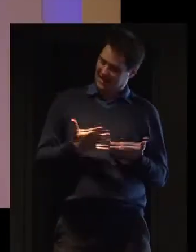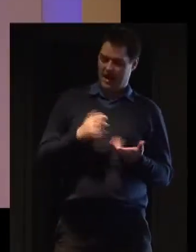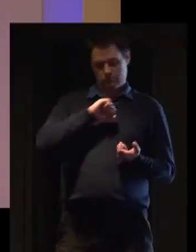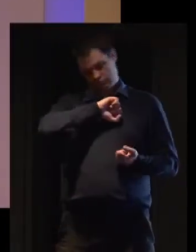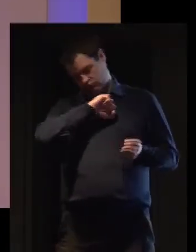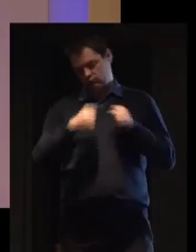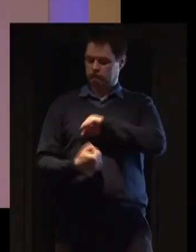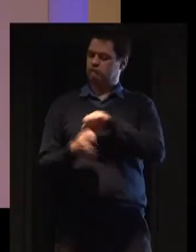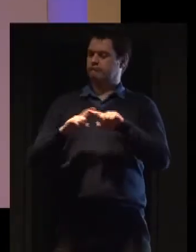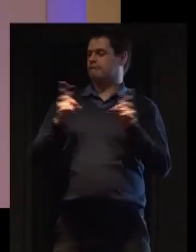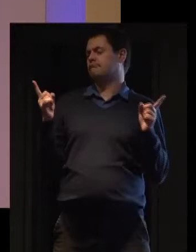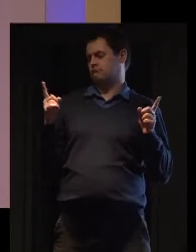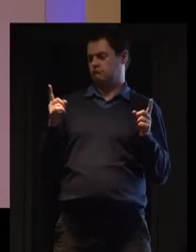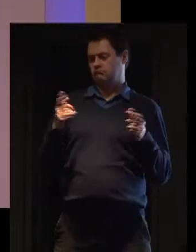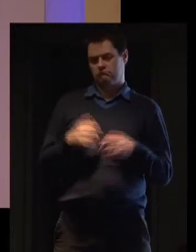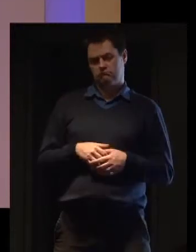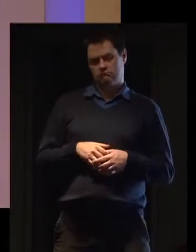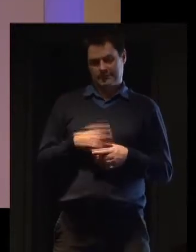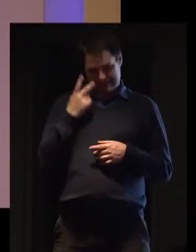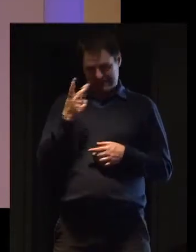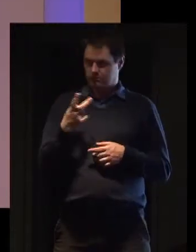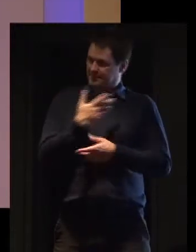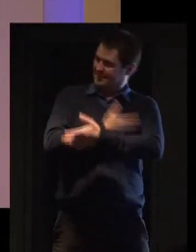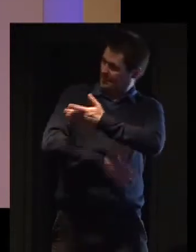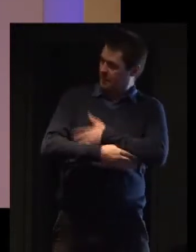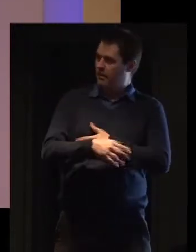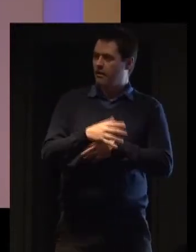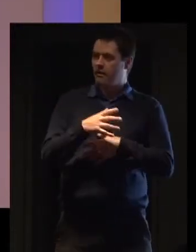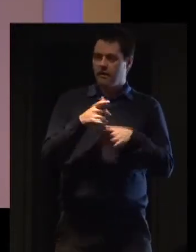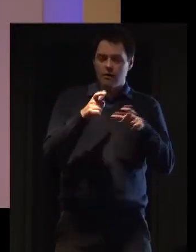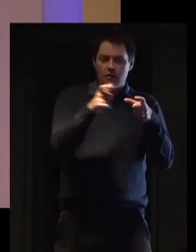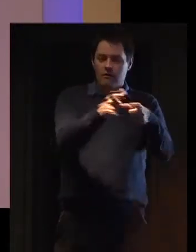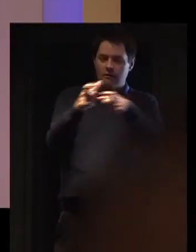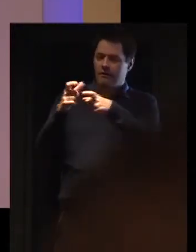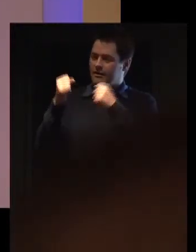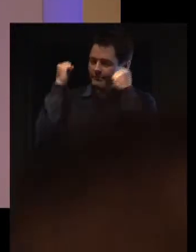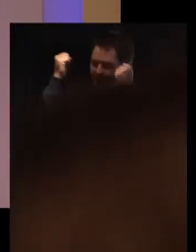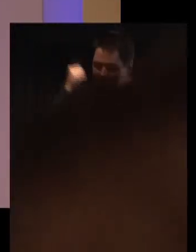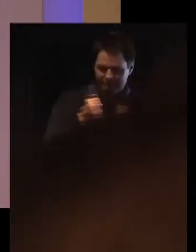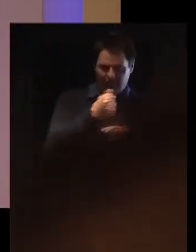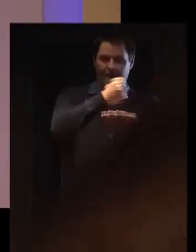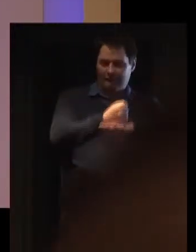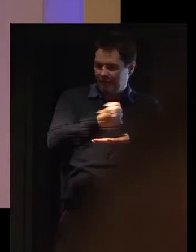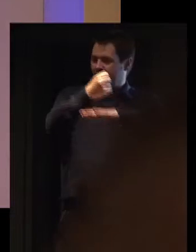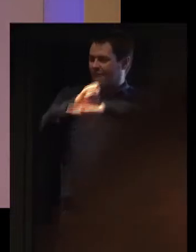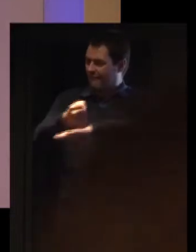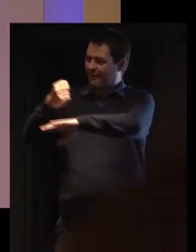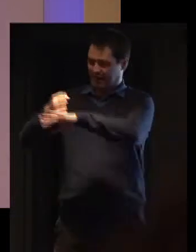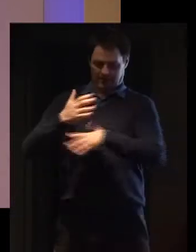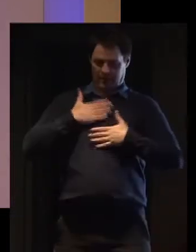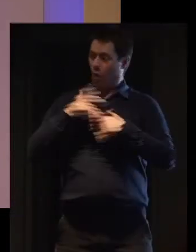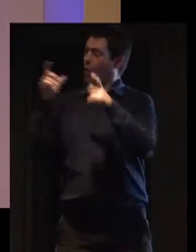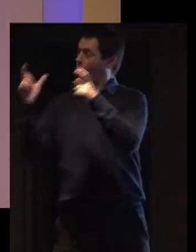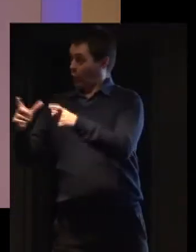future, we're seeing more disabled supporters associations getting established, both at club level and